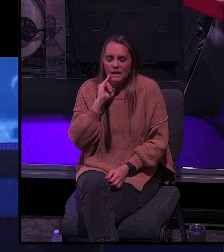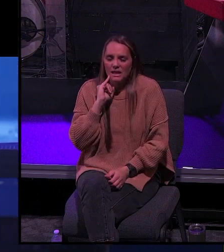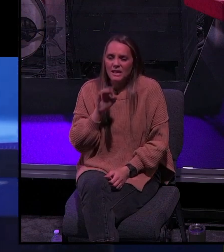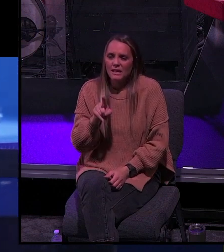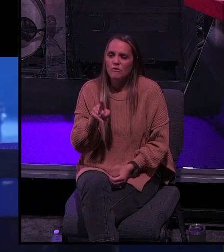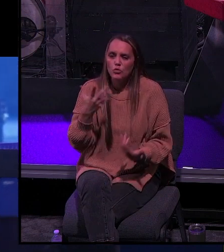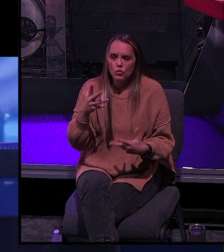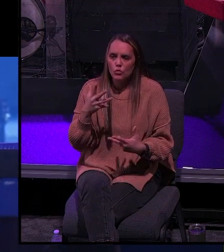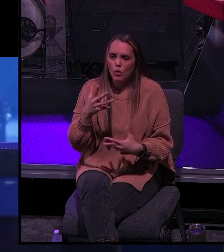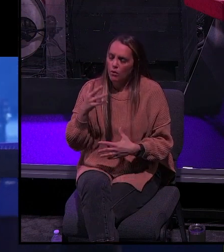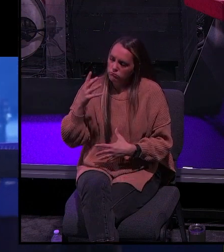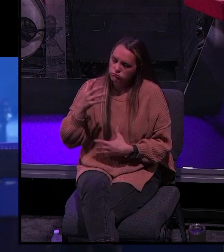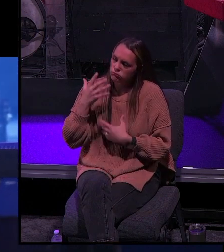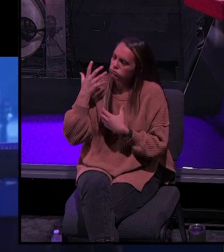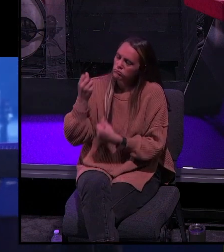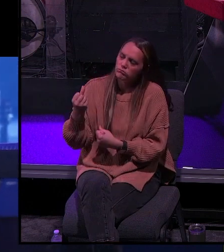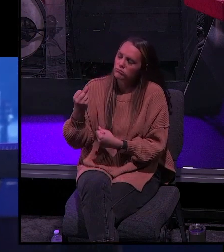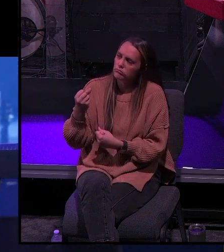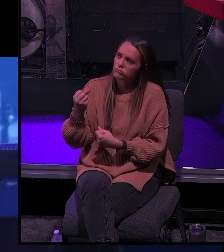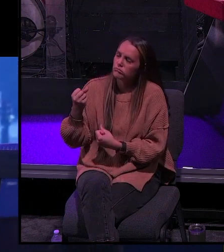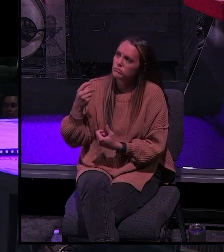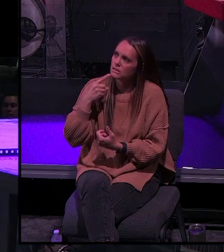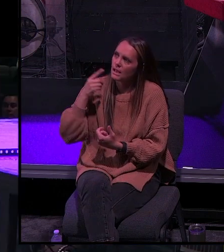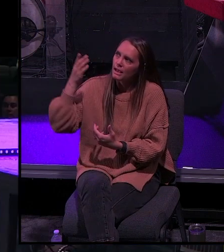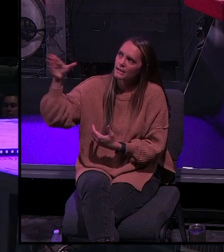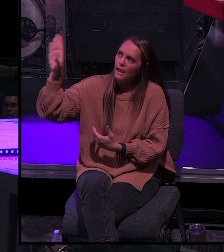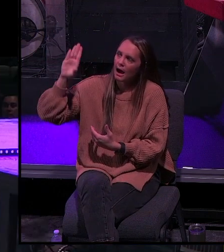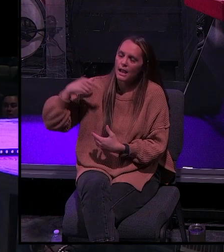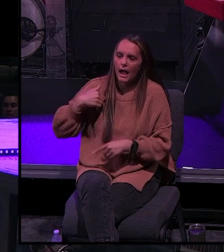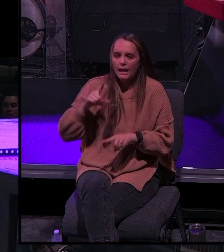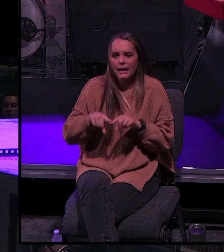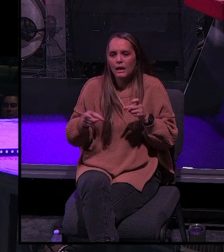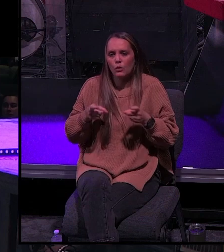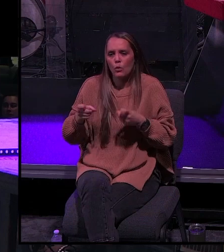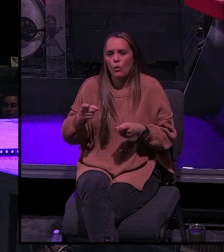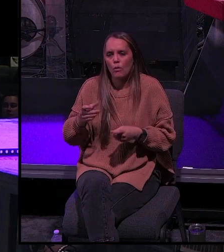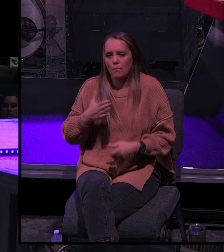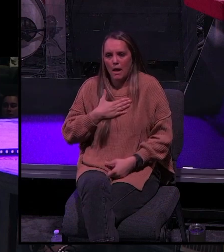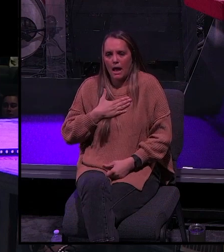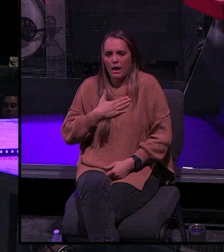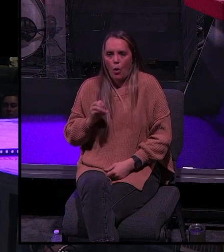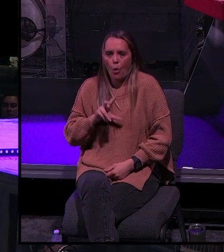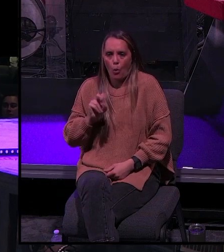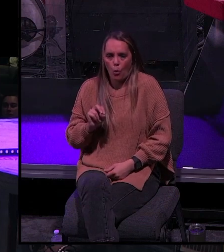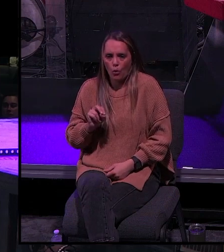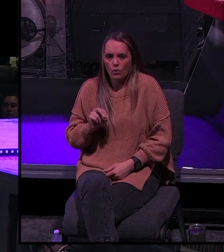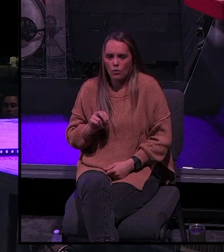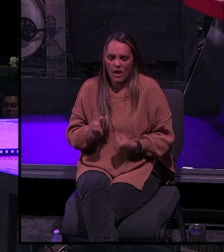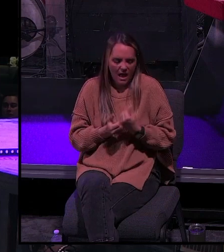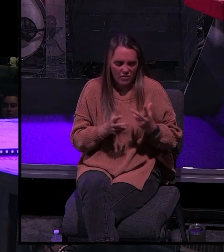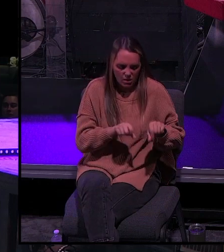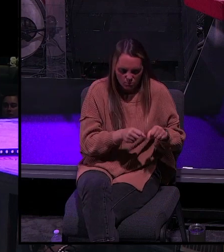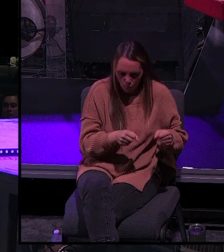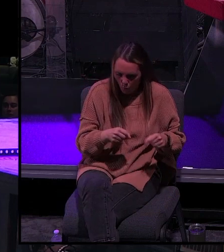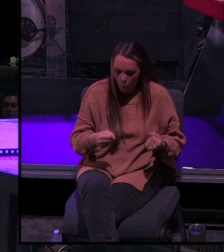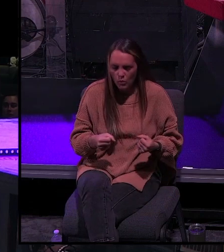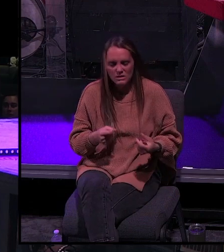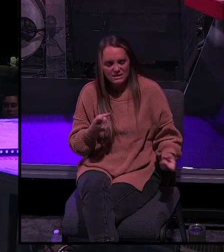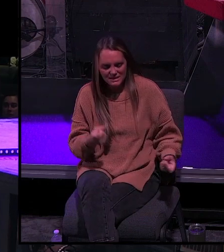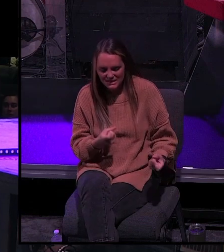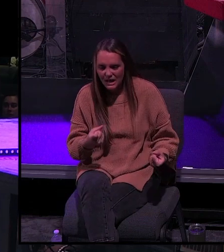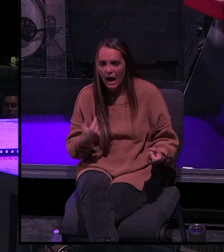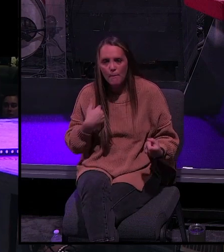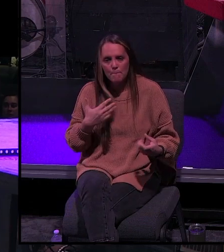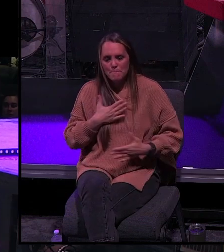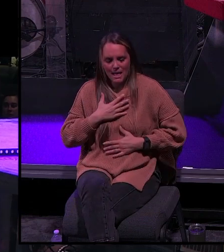to Jesus, where you've repented and you've said, God, I can't run my life in my own power. It's nothing but brokenness and it's nothing but sin. I